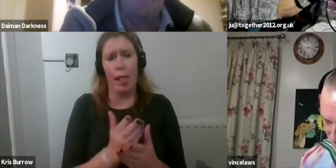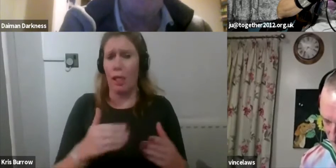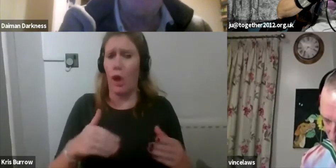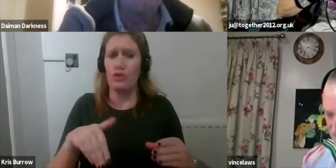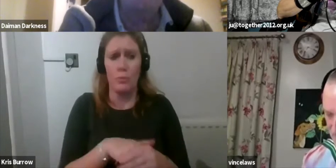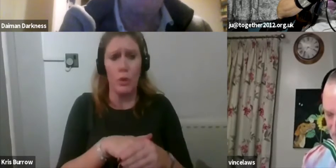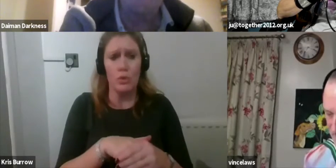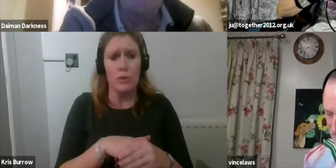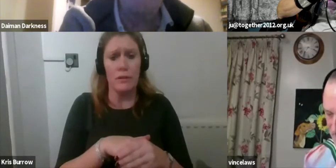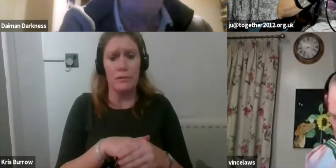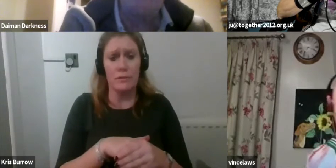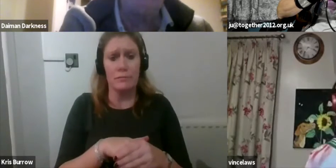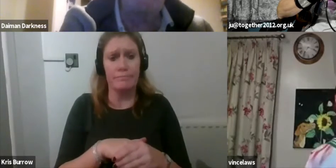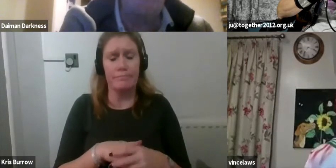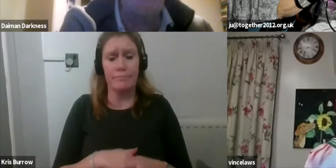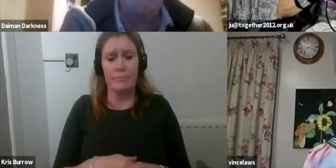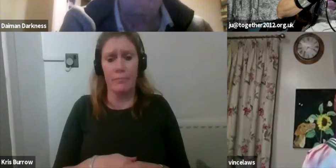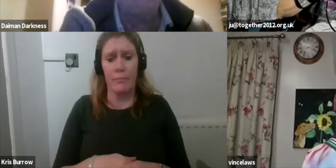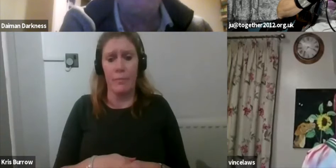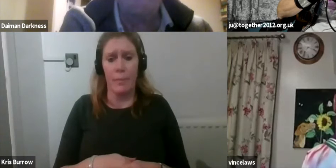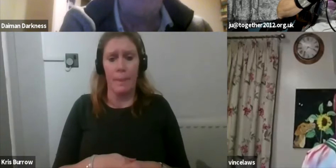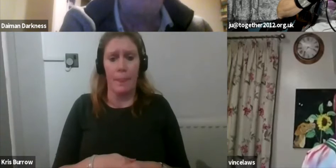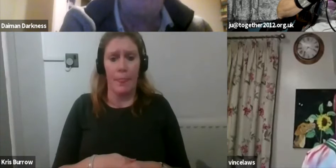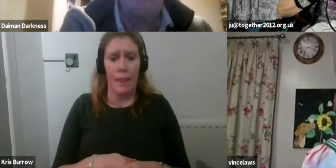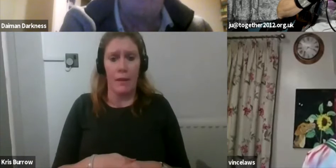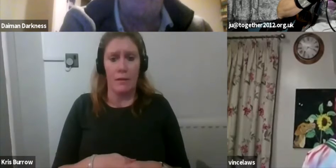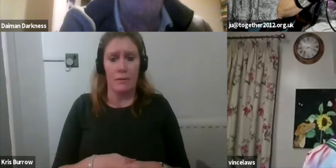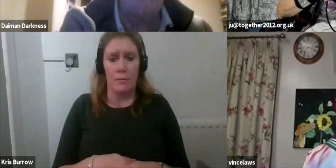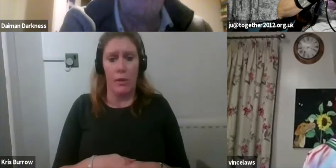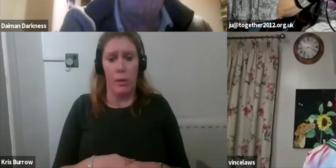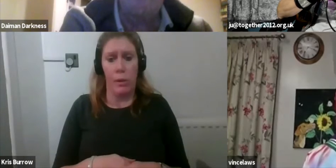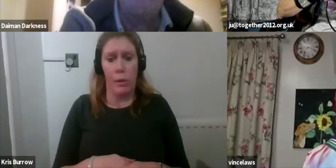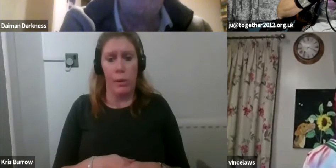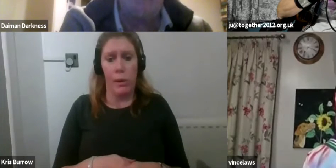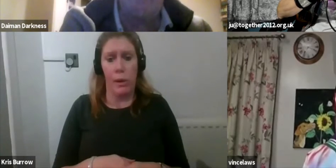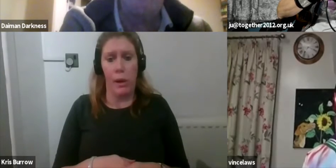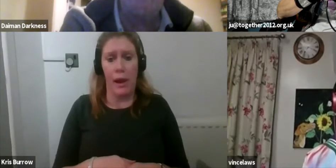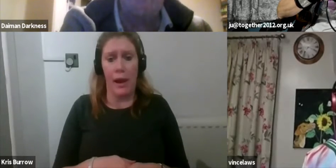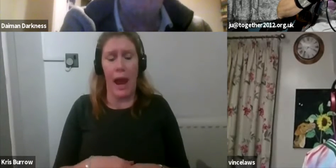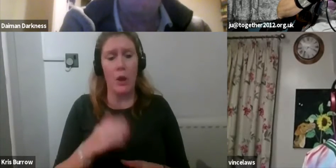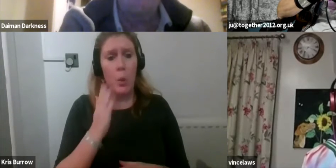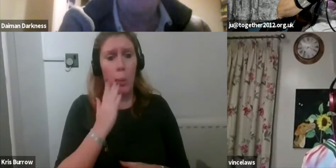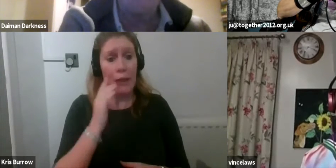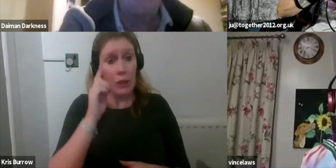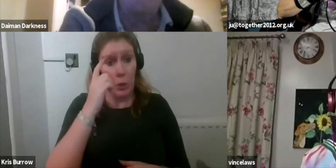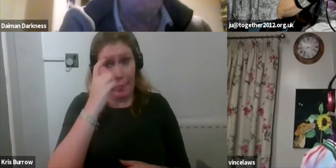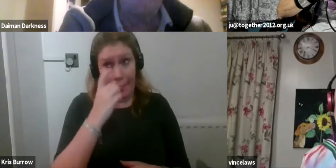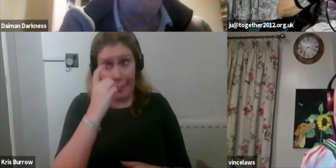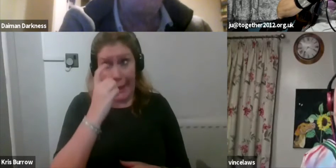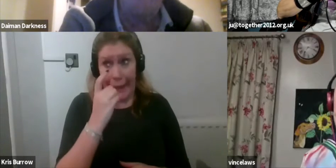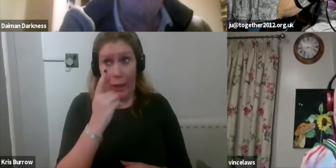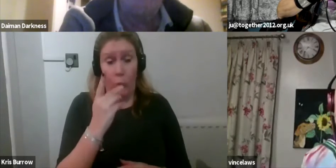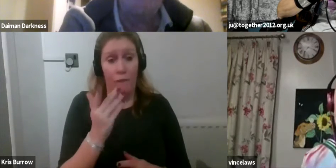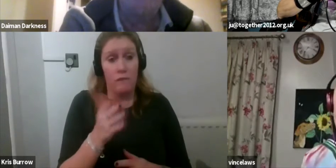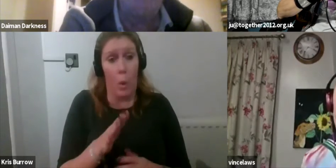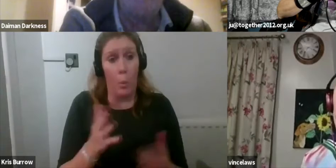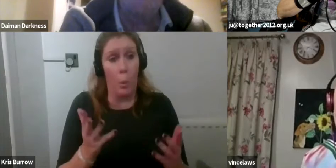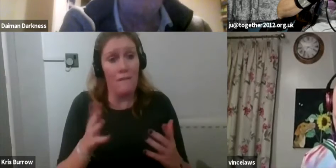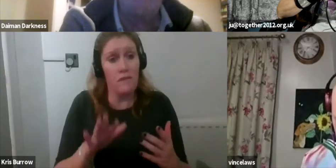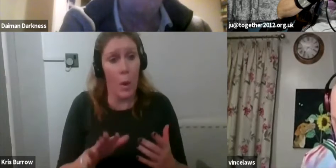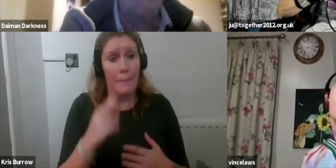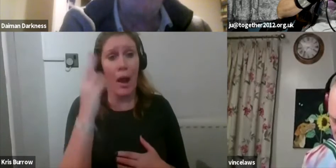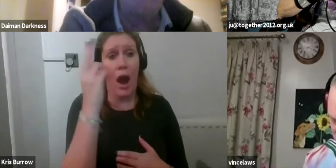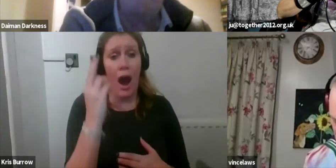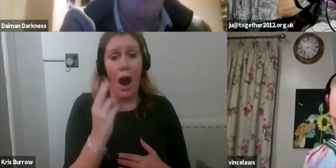with that, especially bearing in mind it was all done on an Arts Council grant. So we literally had